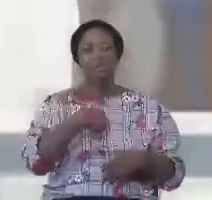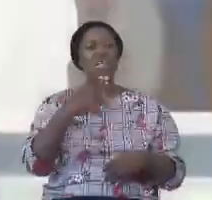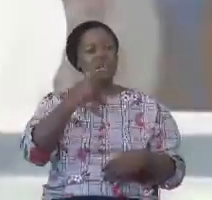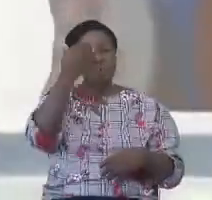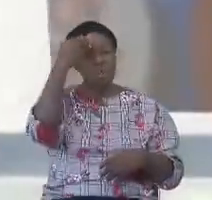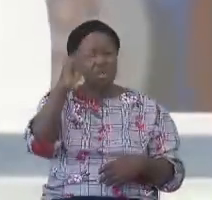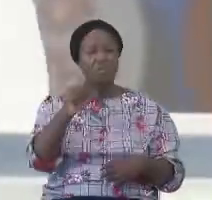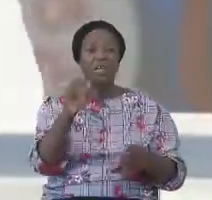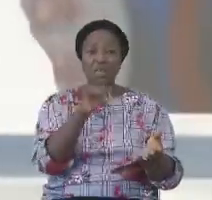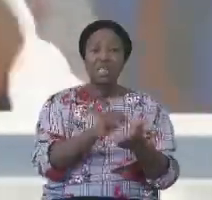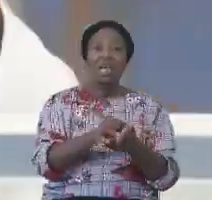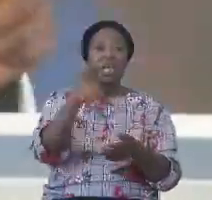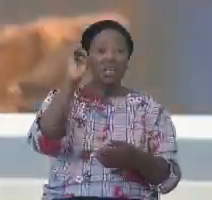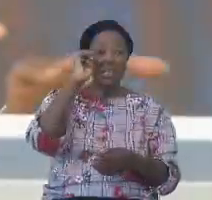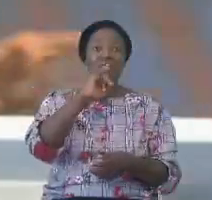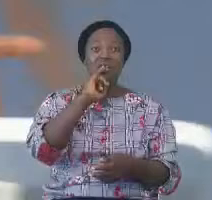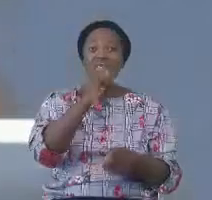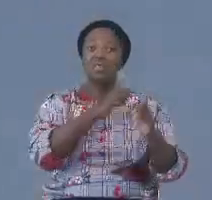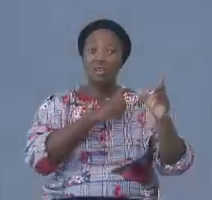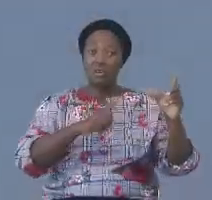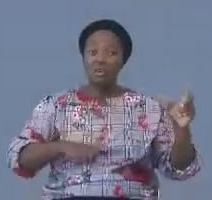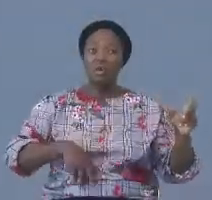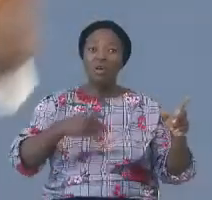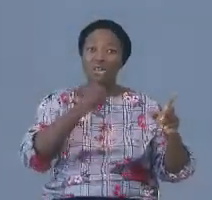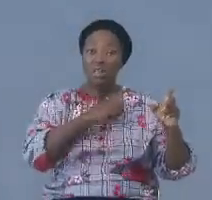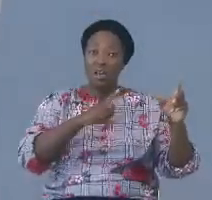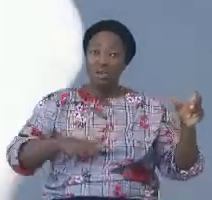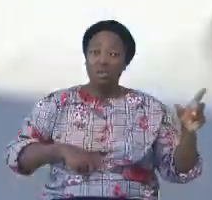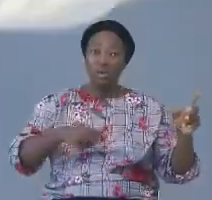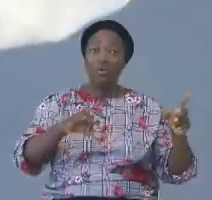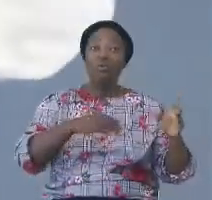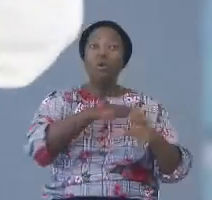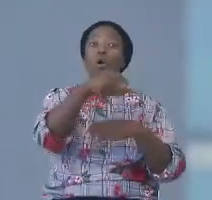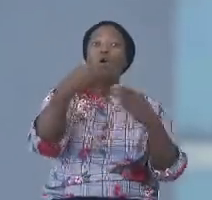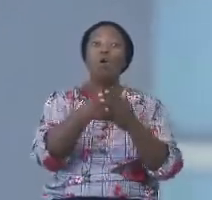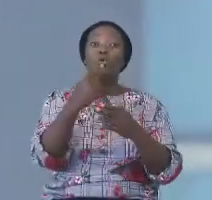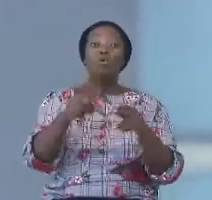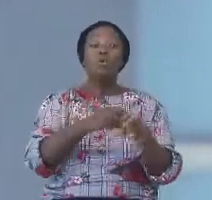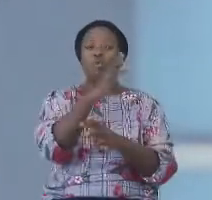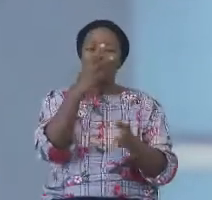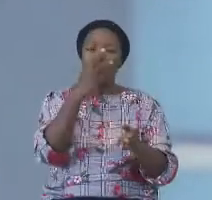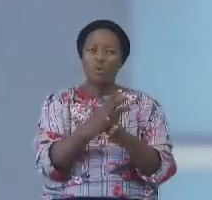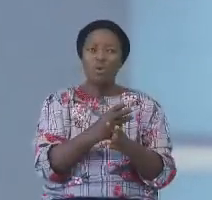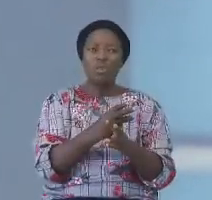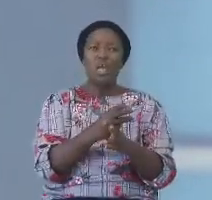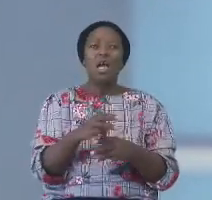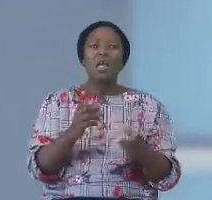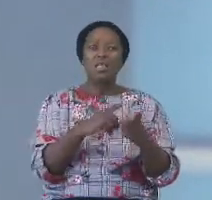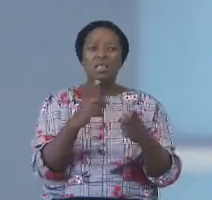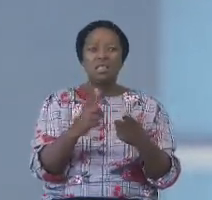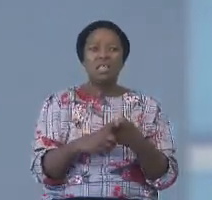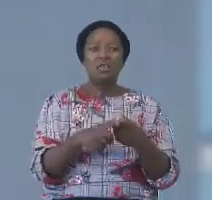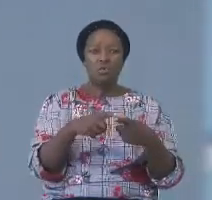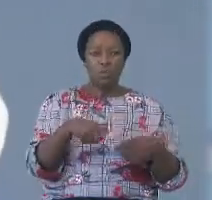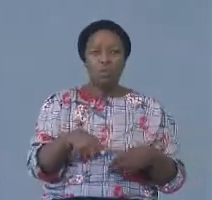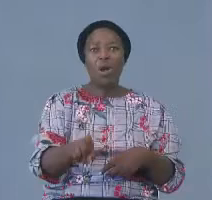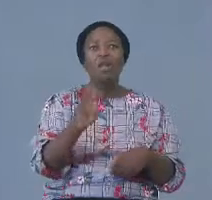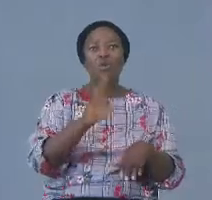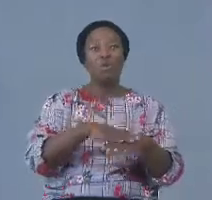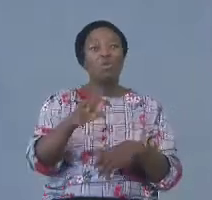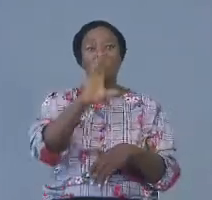thou forsaken me to recognize him that he is lord the lord of the whole